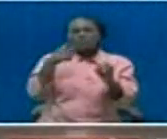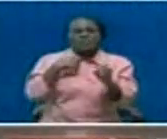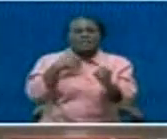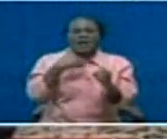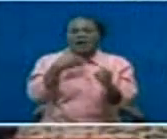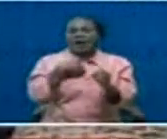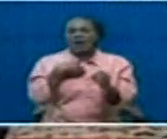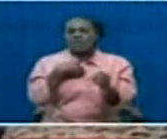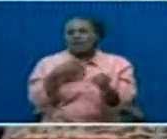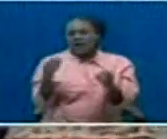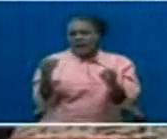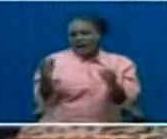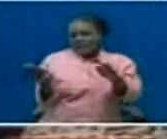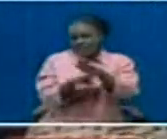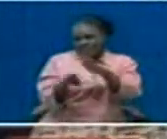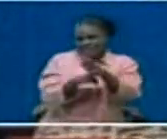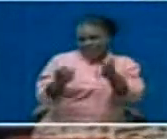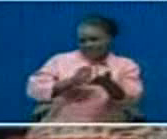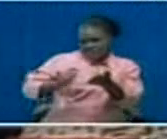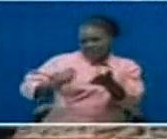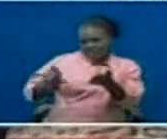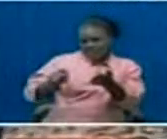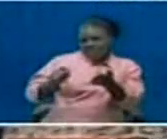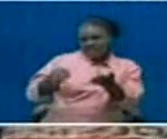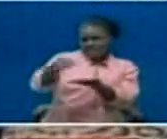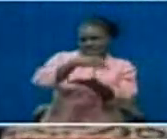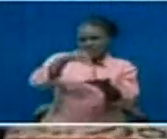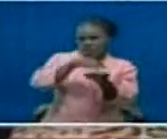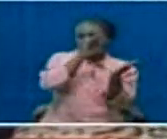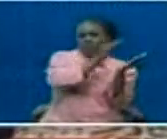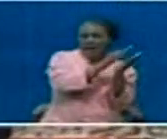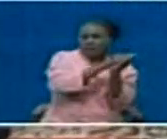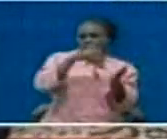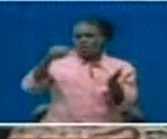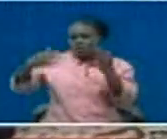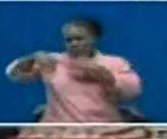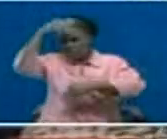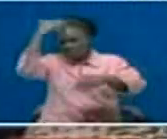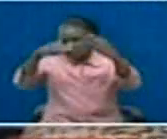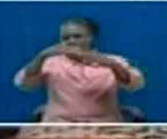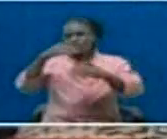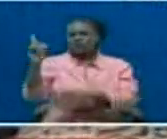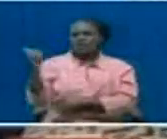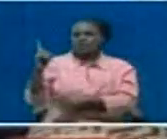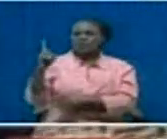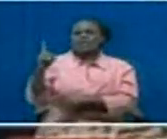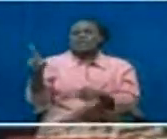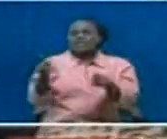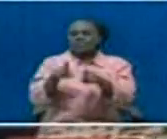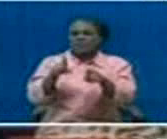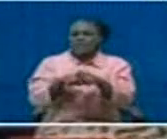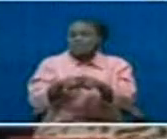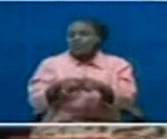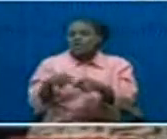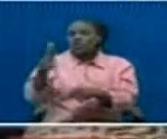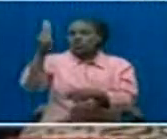as an assistant secretary, assistant superintendent, Central Bank. I went to the University of Nairobi. I went to ESAMI. I went to Marquette University, the